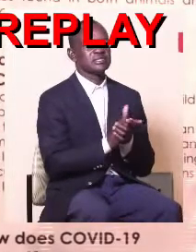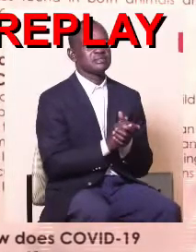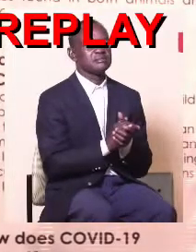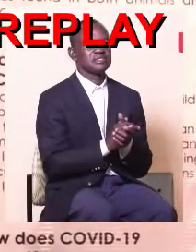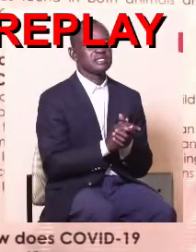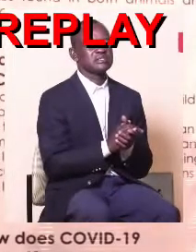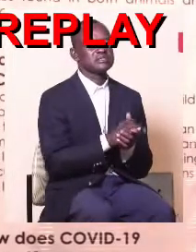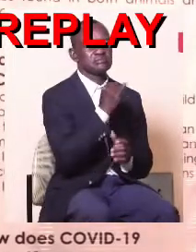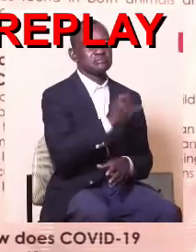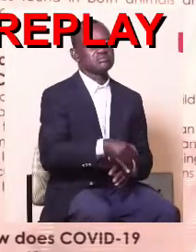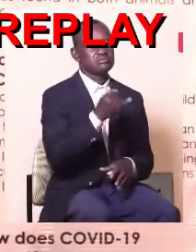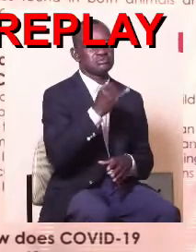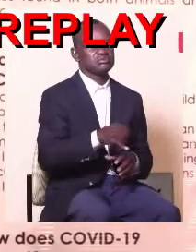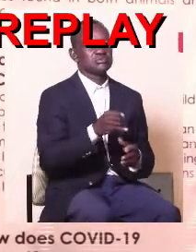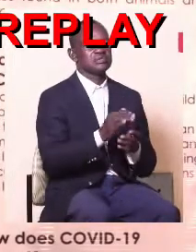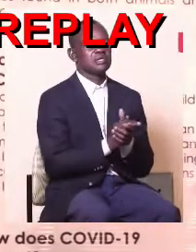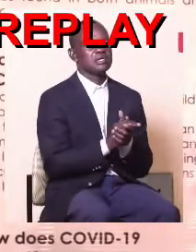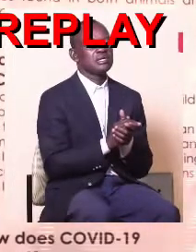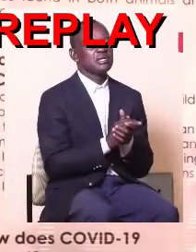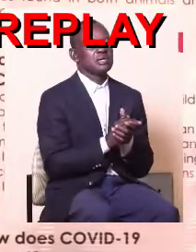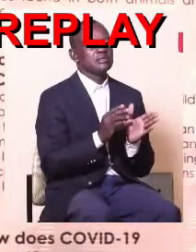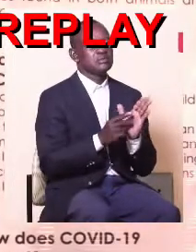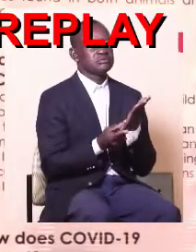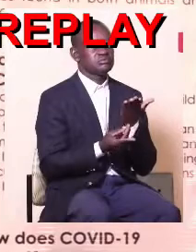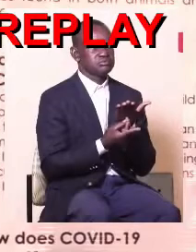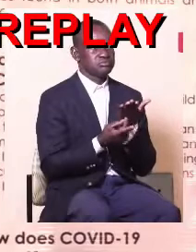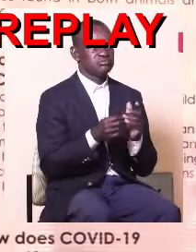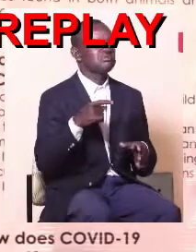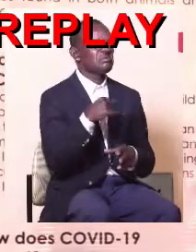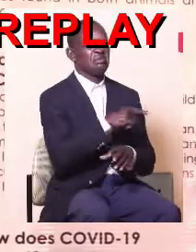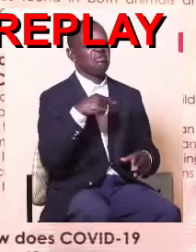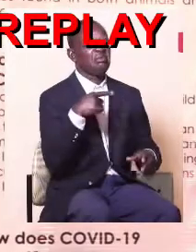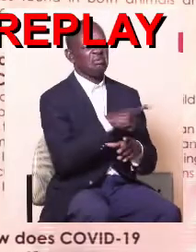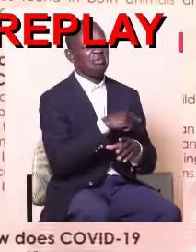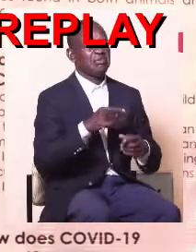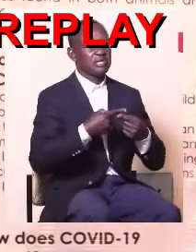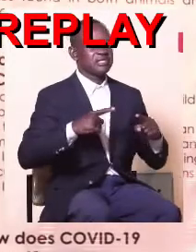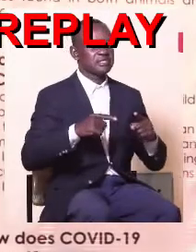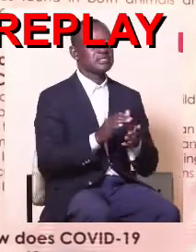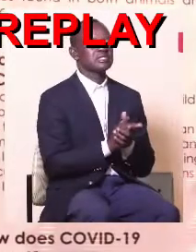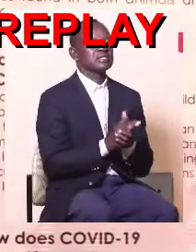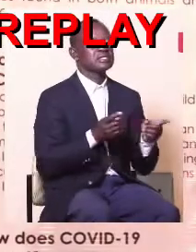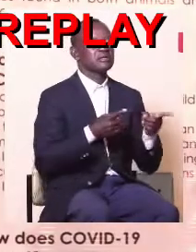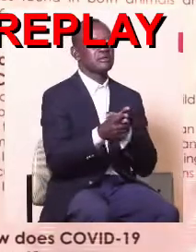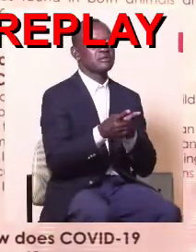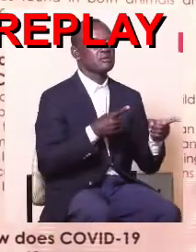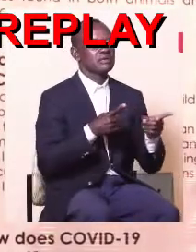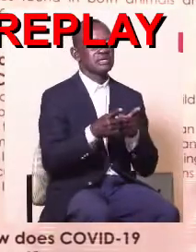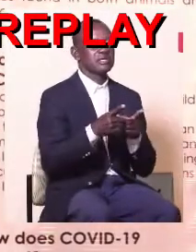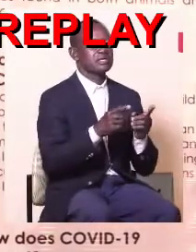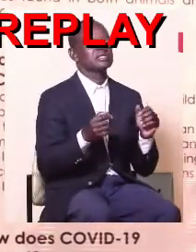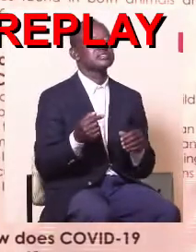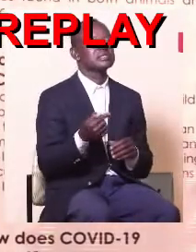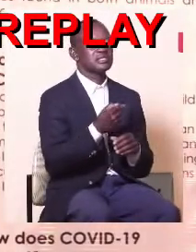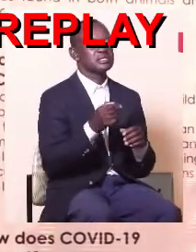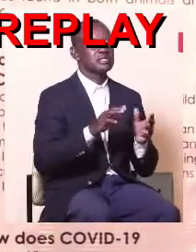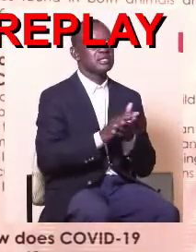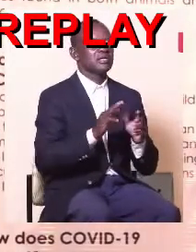criticism of the Director General of the World Health Organization. In condemning